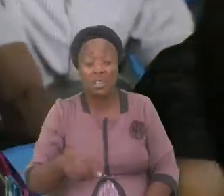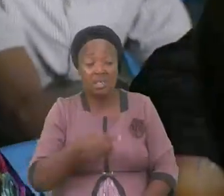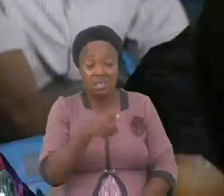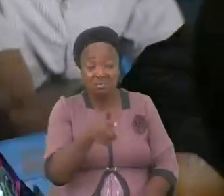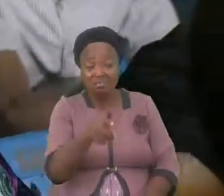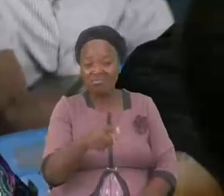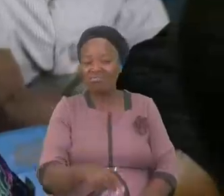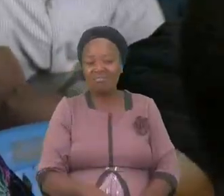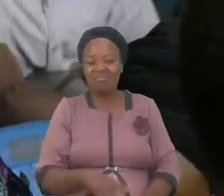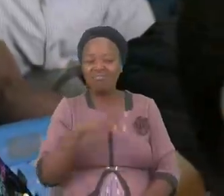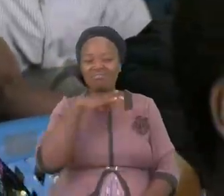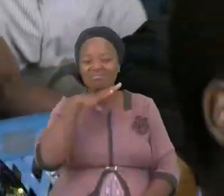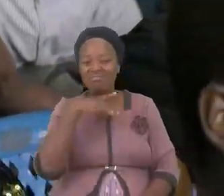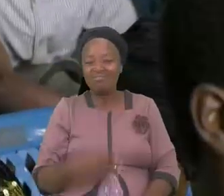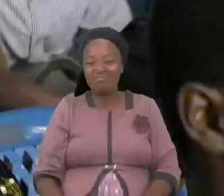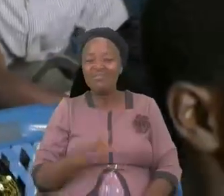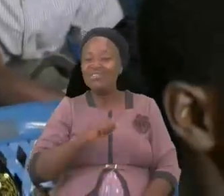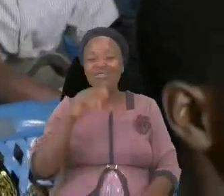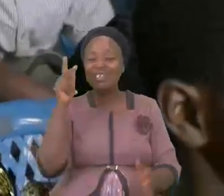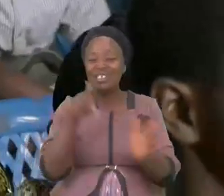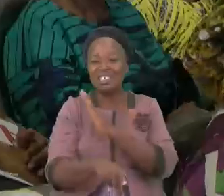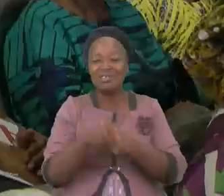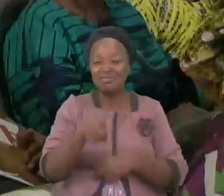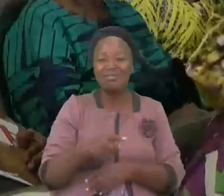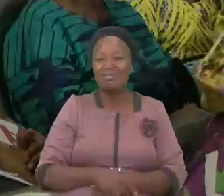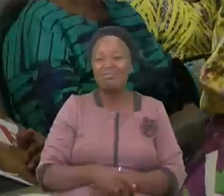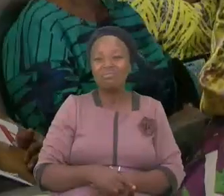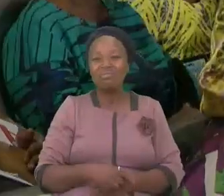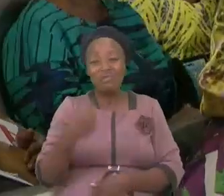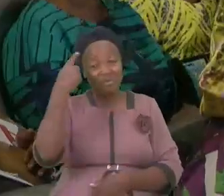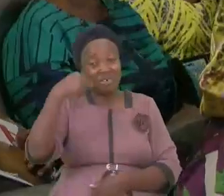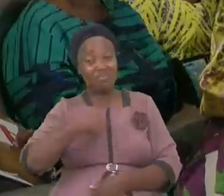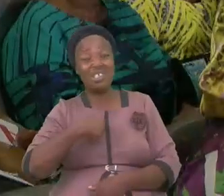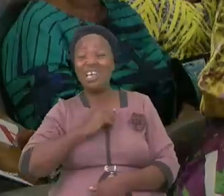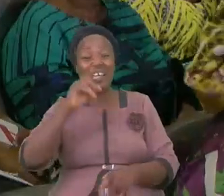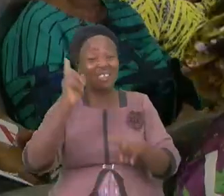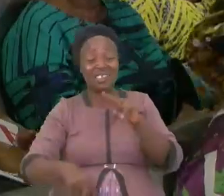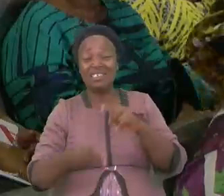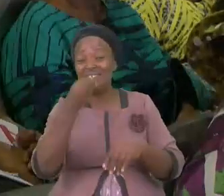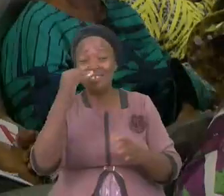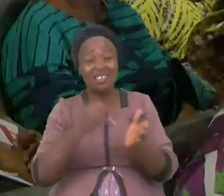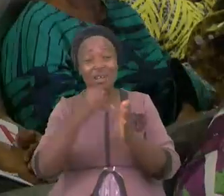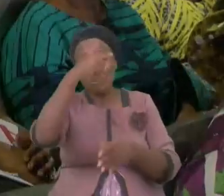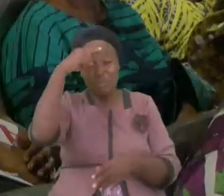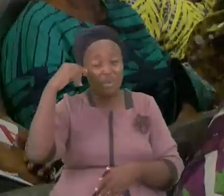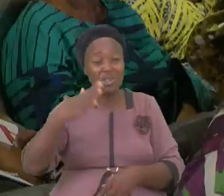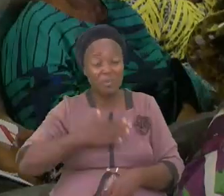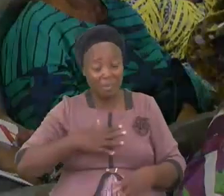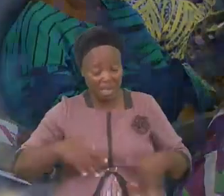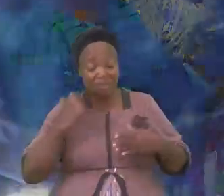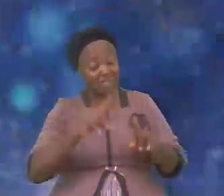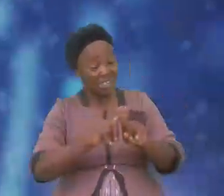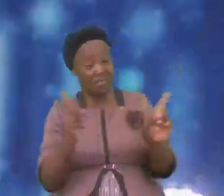of warped understanding. They do not have the proper understanding of what is brought to